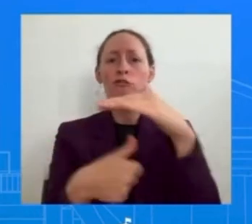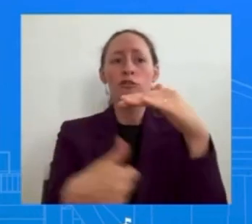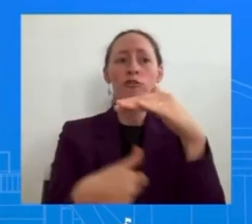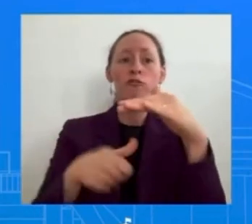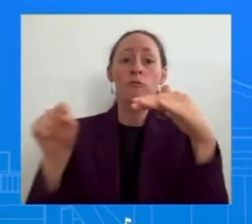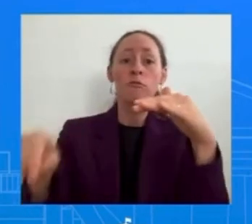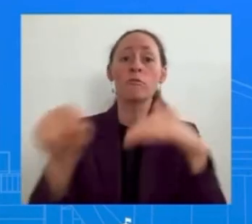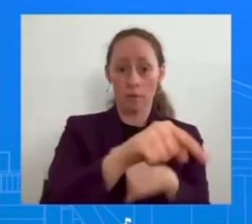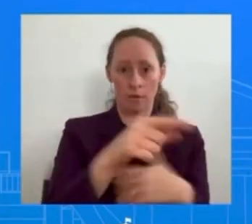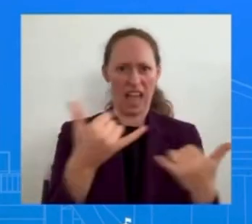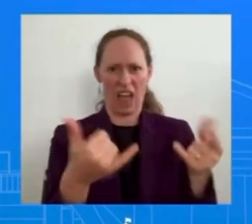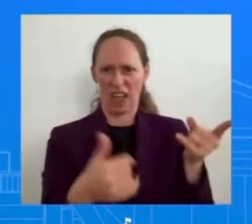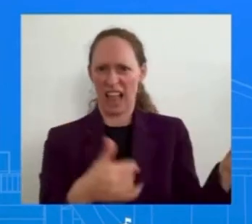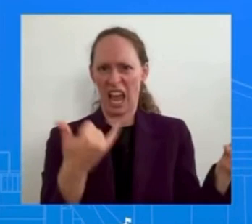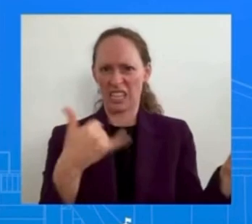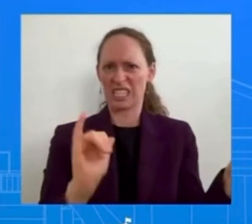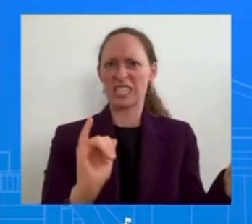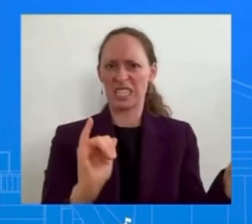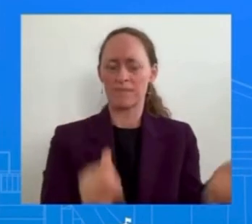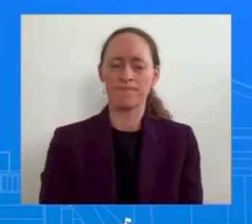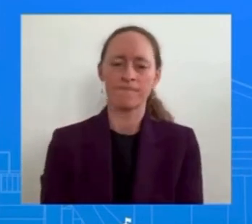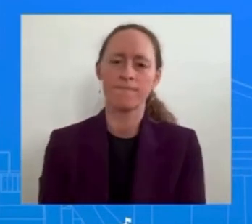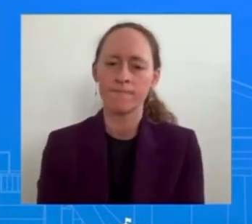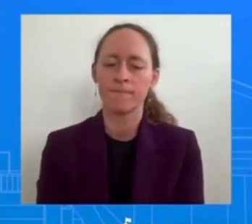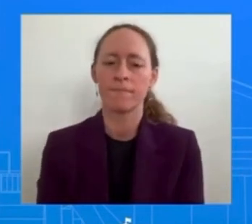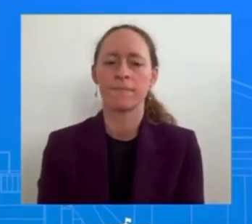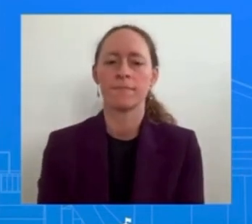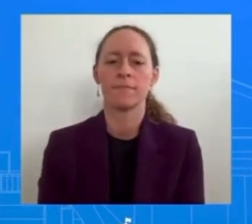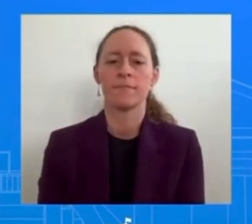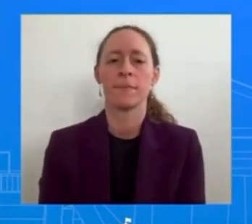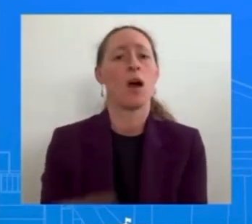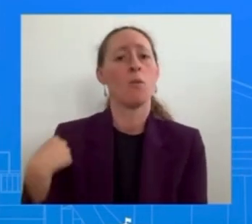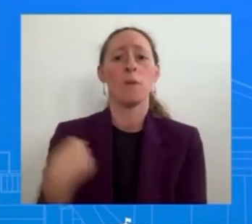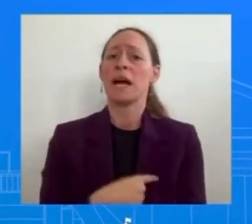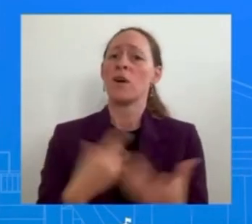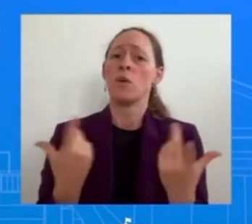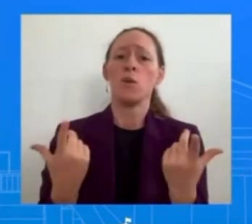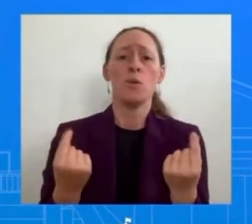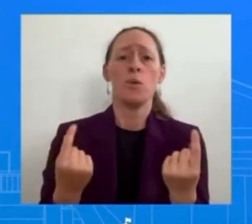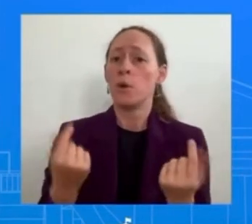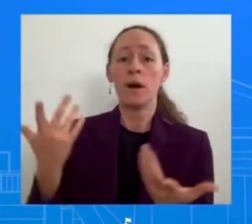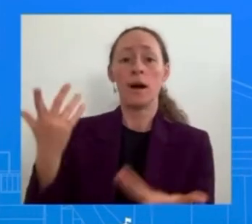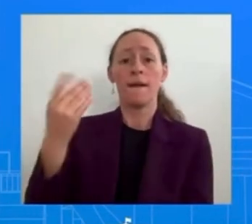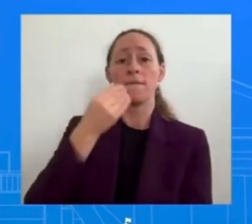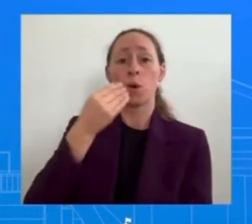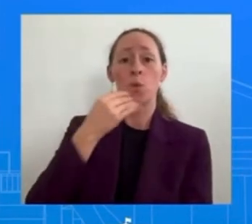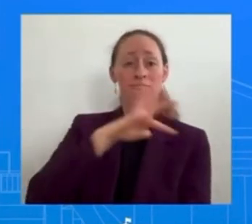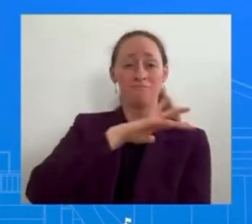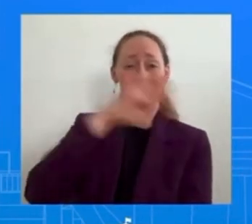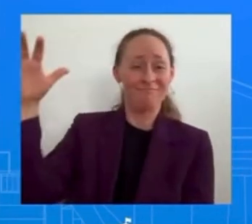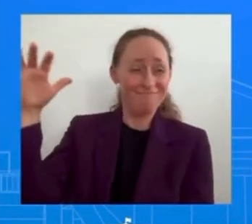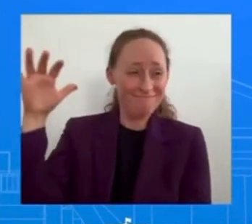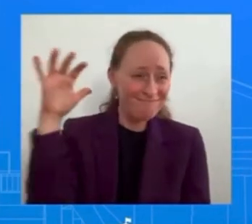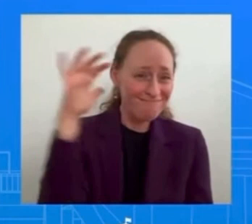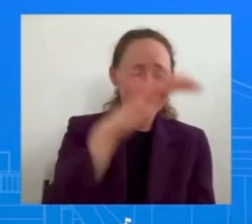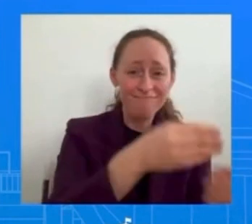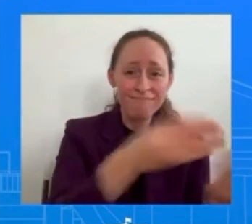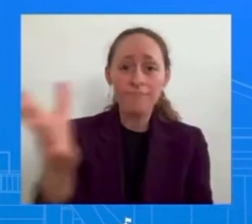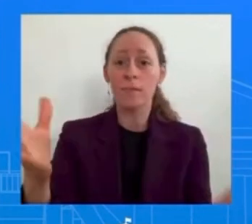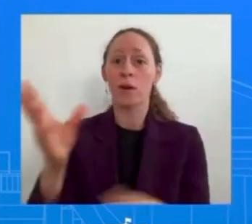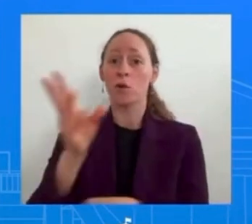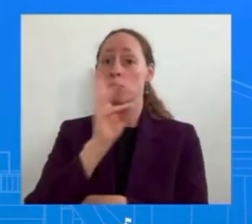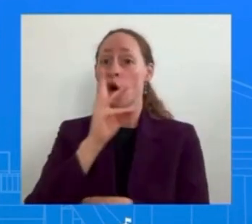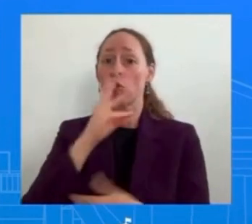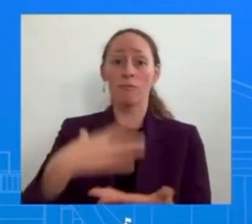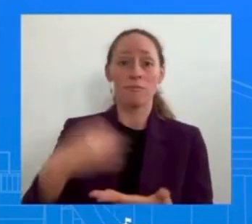millions of liters of water and food. We have deployed more than 700 personnel to the disaster, with more than